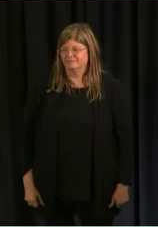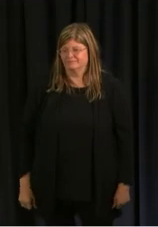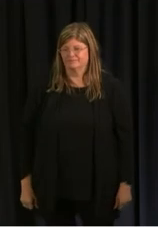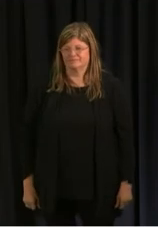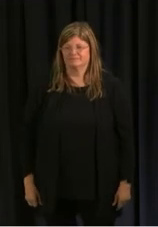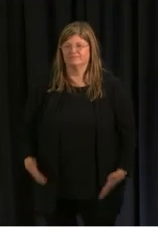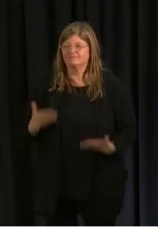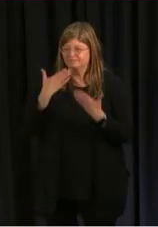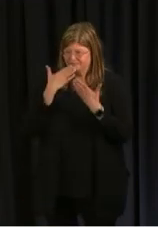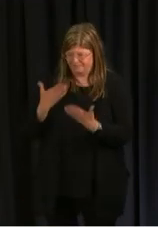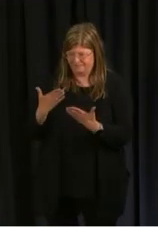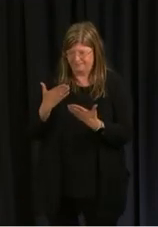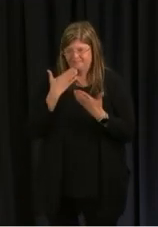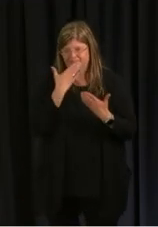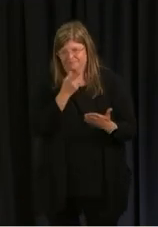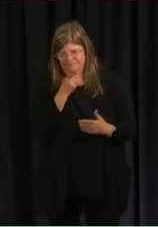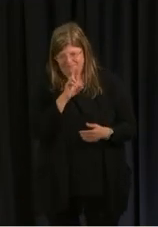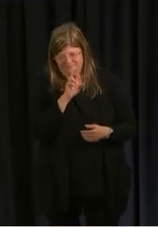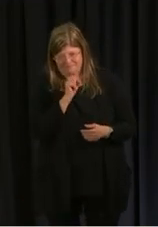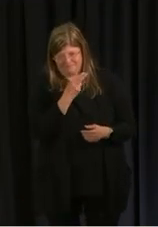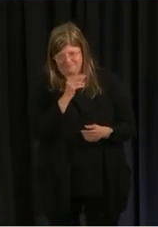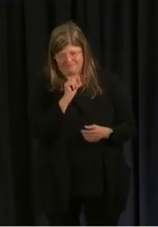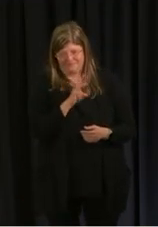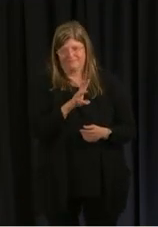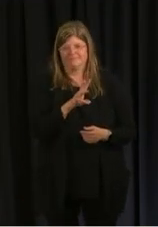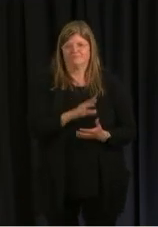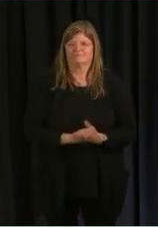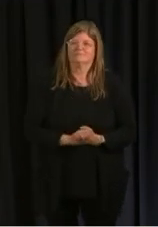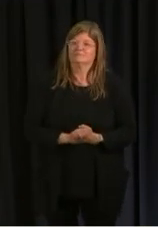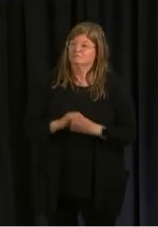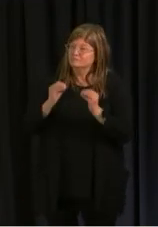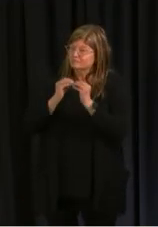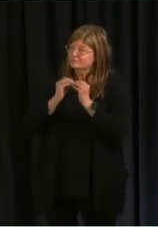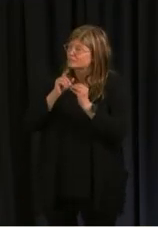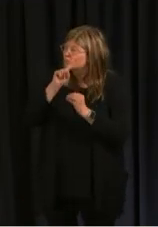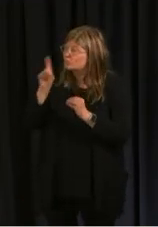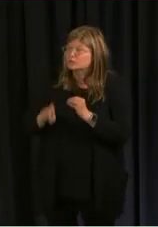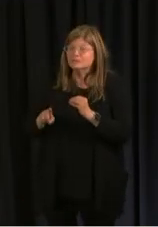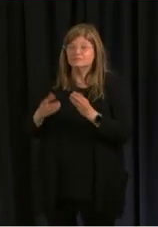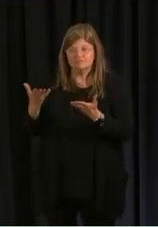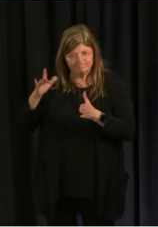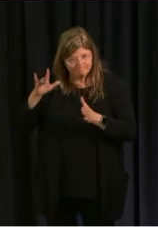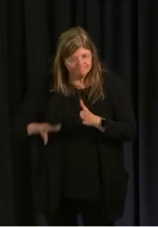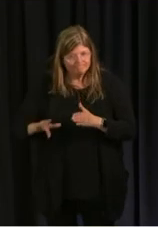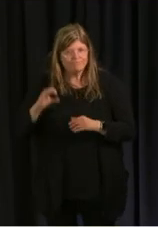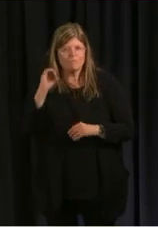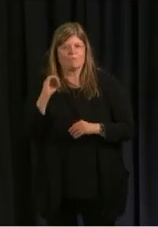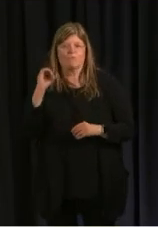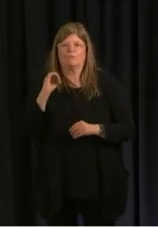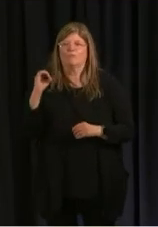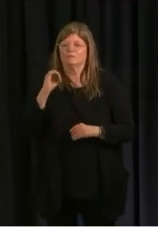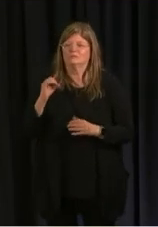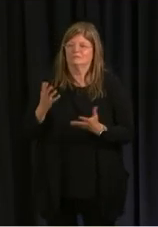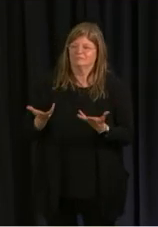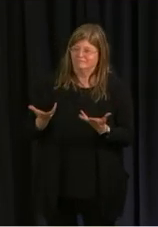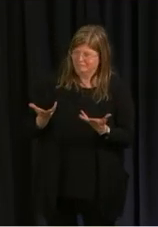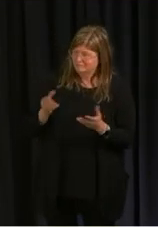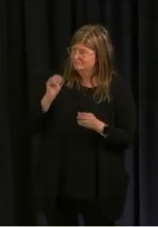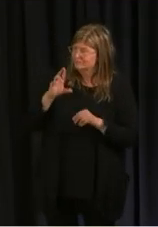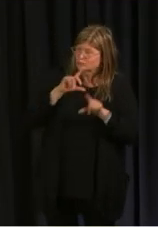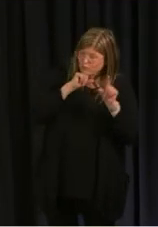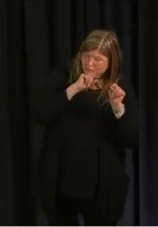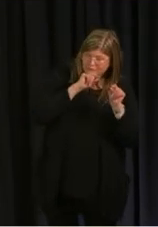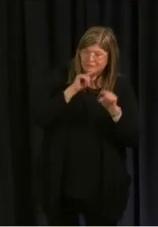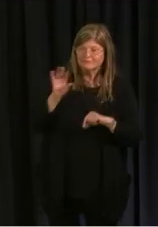Thank you, Dr. Shah. Again, if you have a question, you can press 0 now. We have time for just a few more questions. So we're gonna go next to